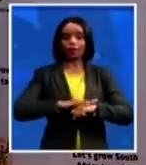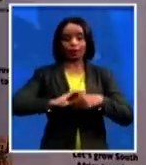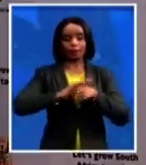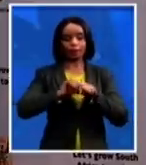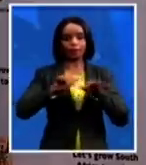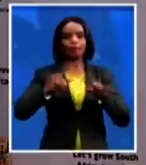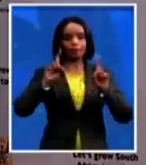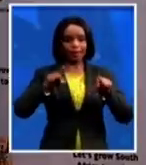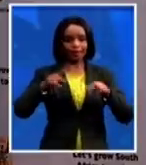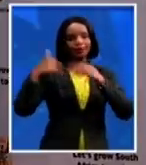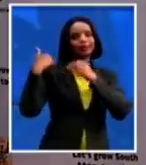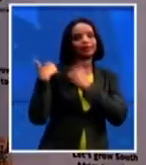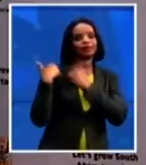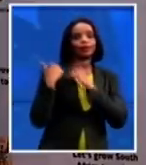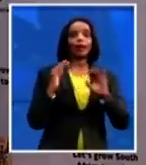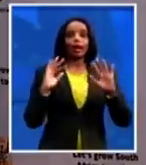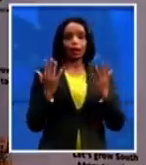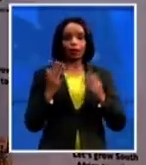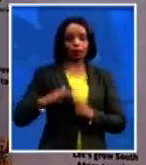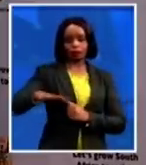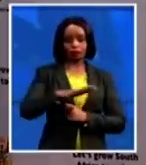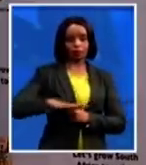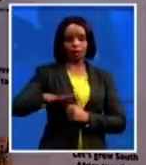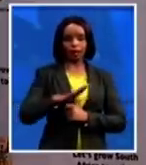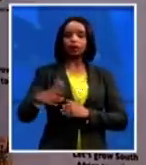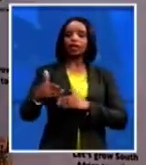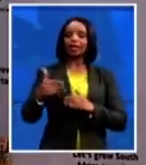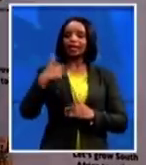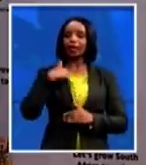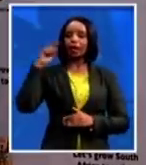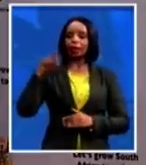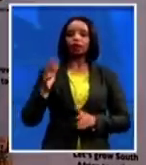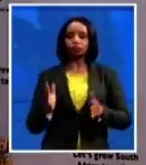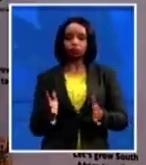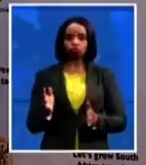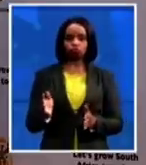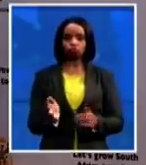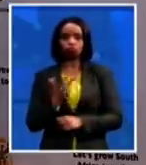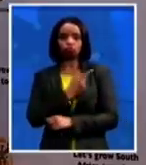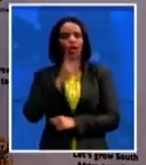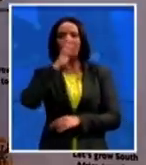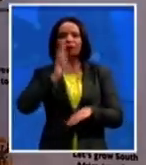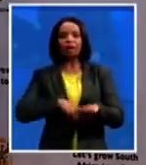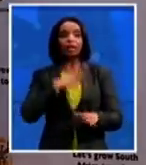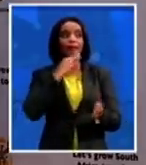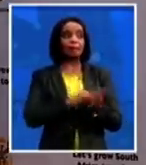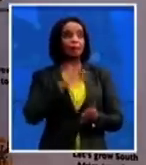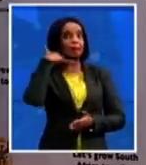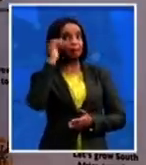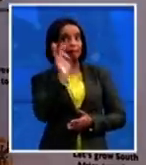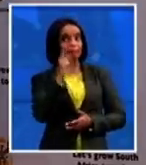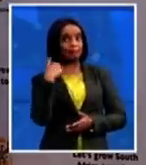vaccination site, even without an appointment, to be registered and vaccinated for